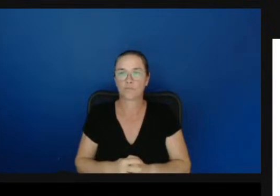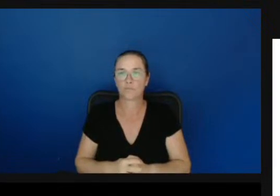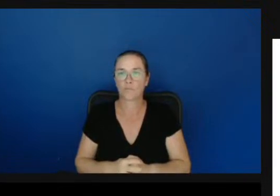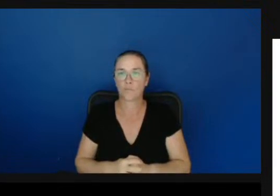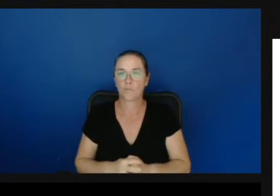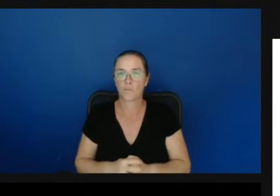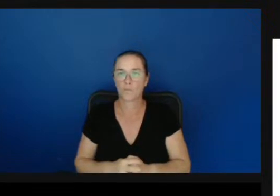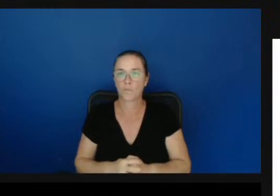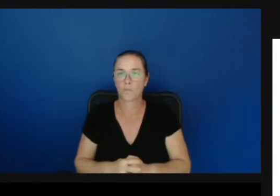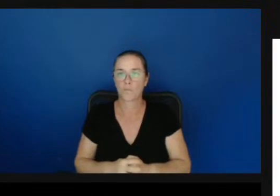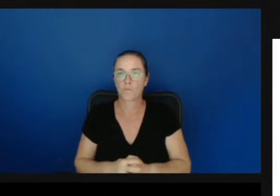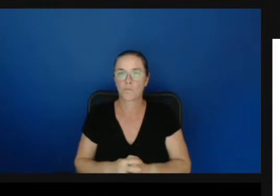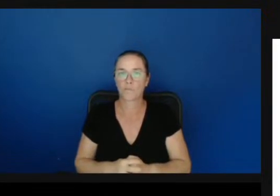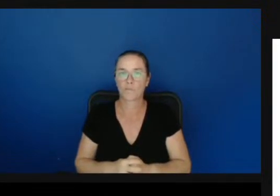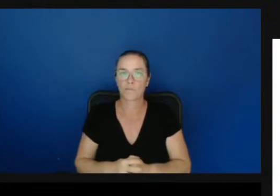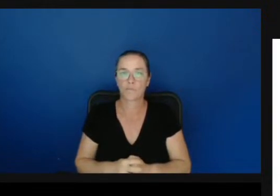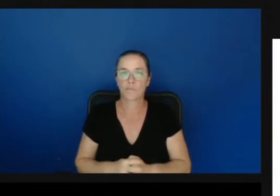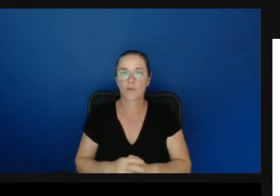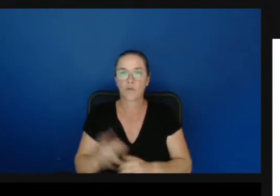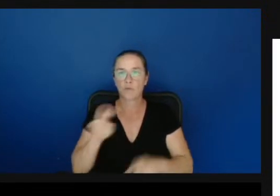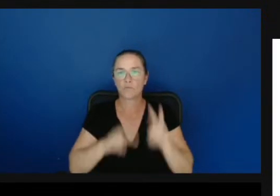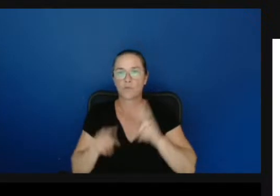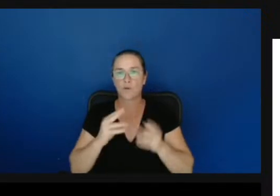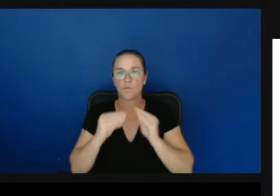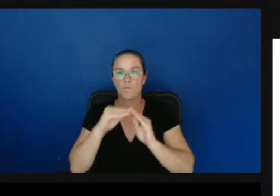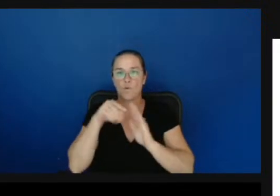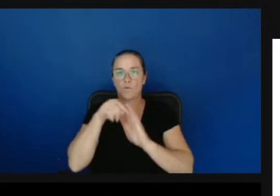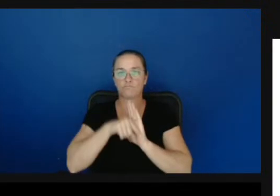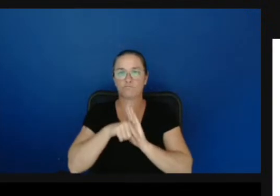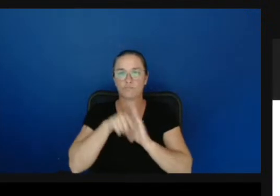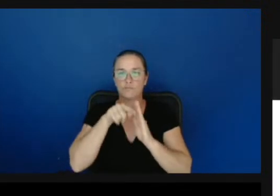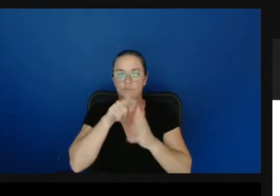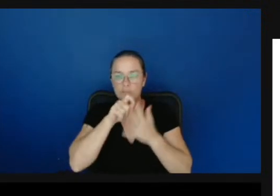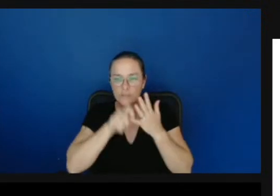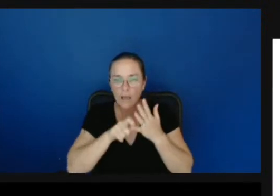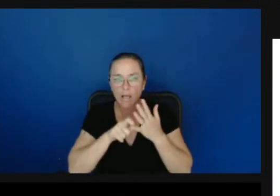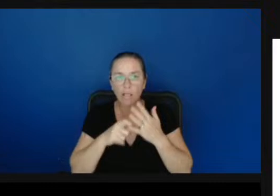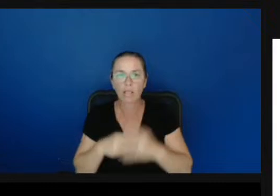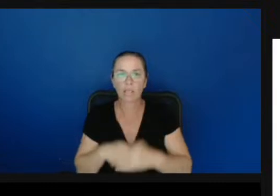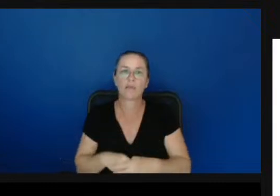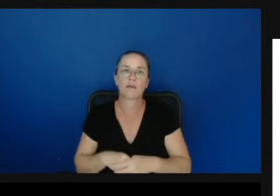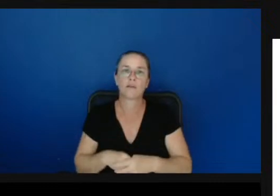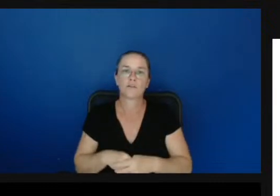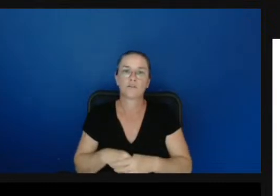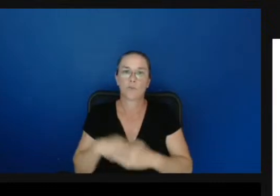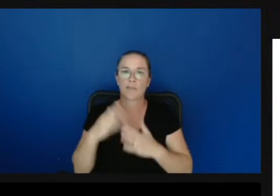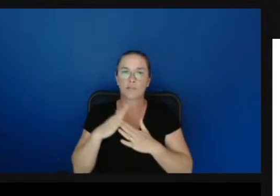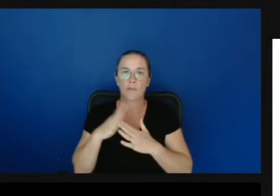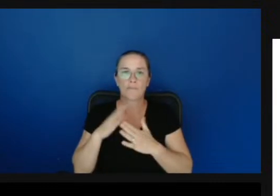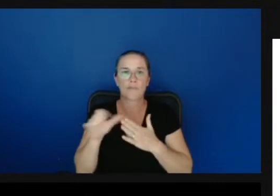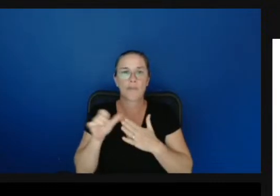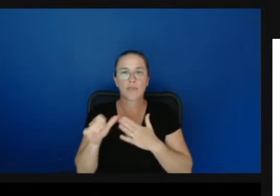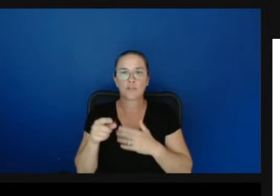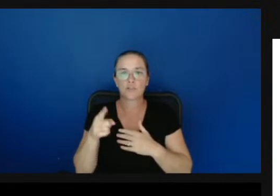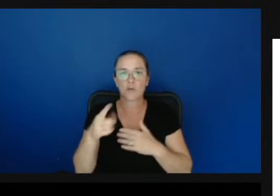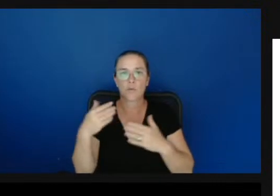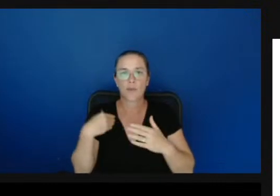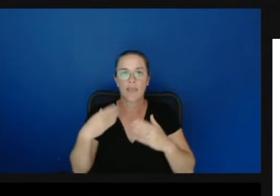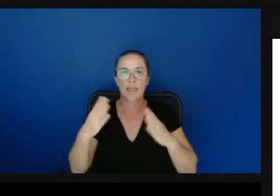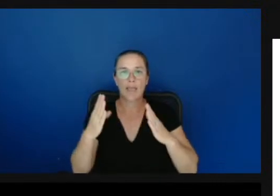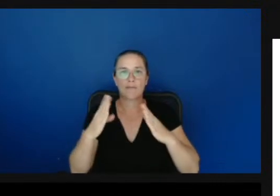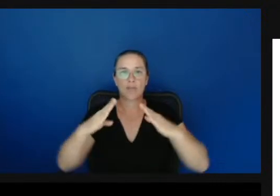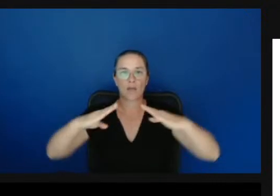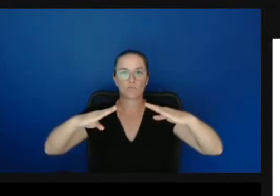So we'll look at the data in a little more detail. So let's come up here to the top of this page and look at the tilt for the last